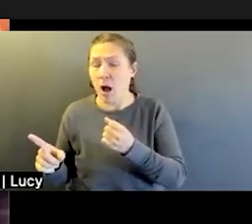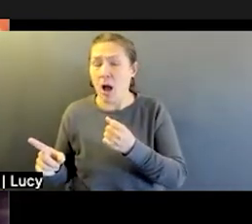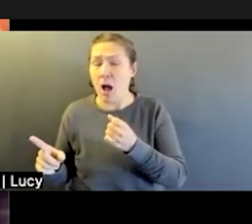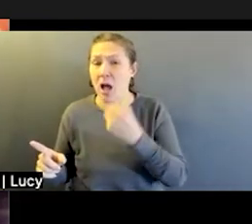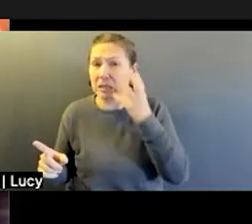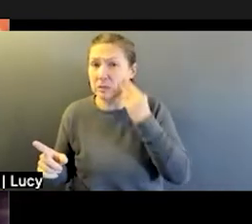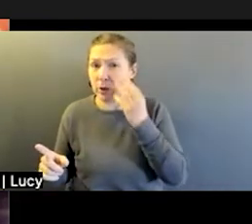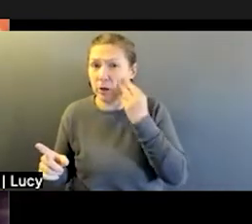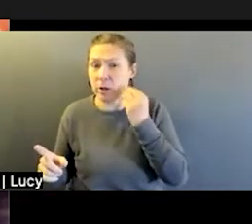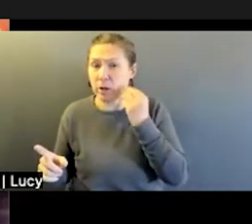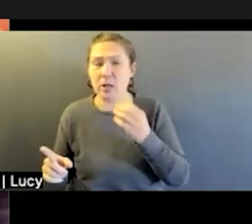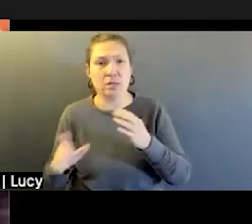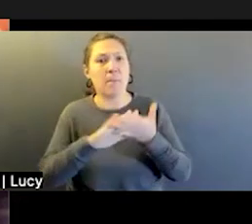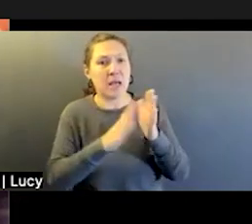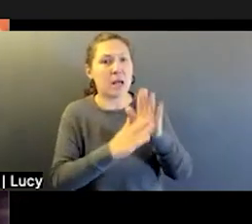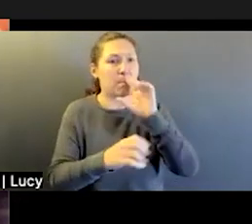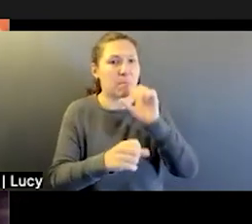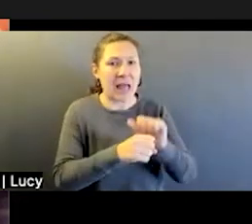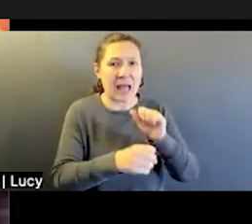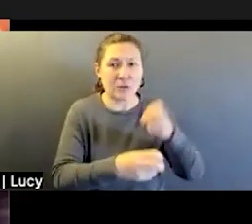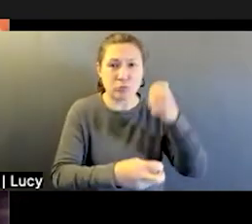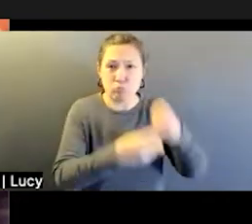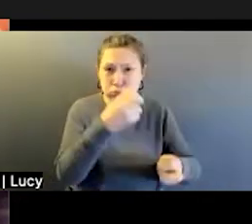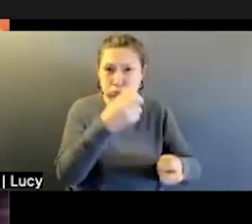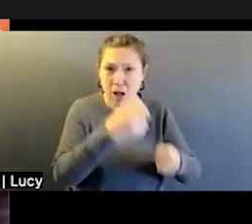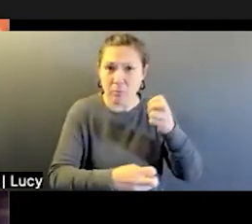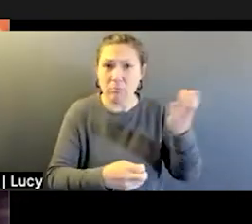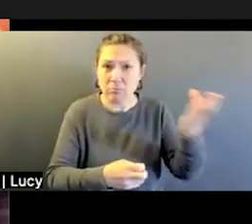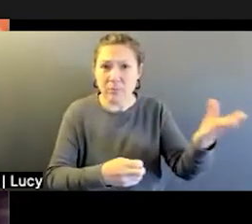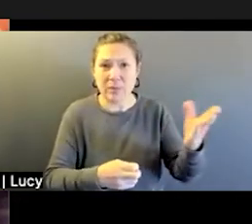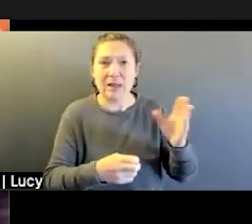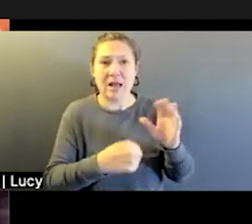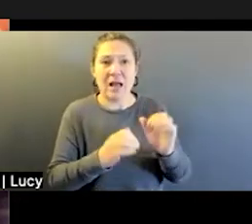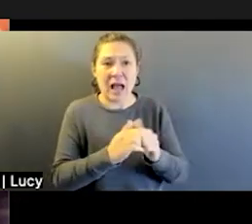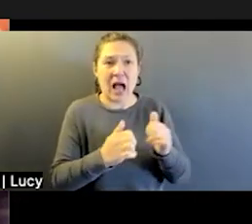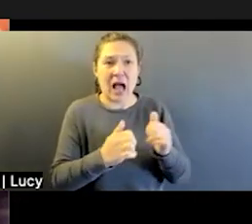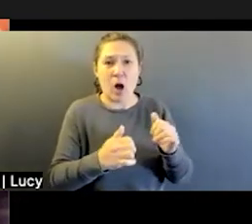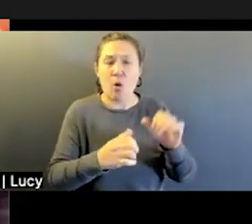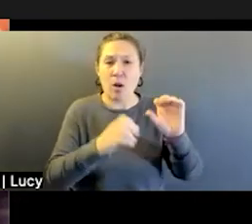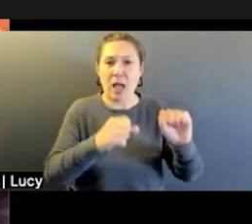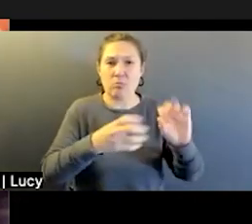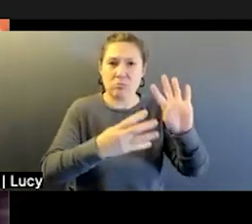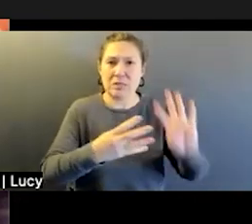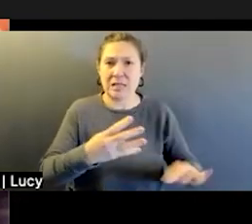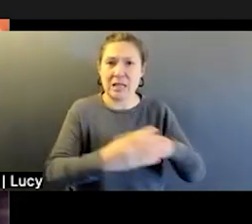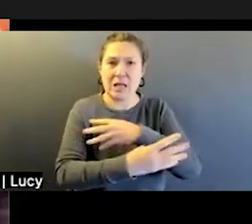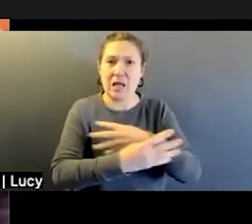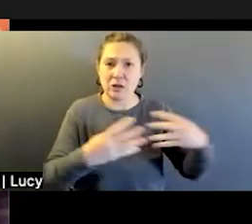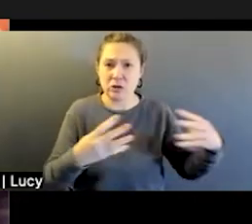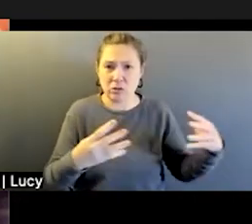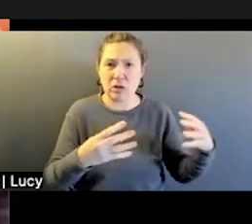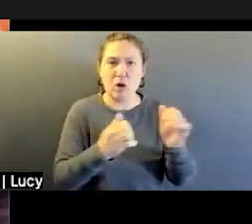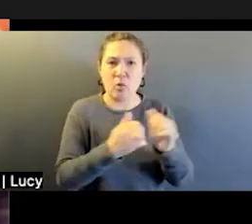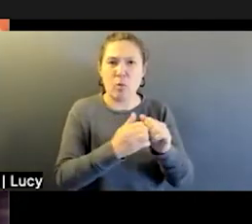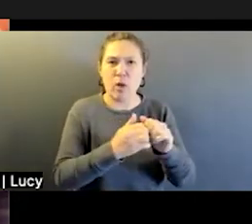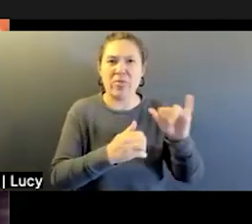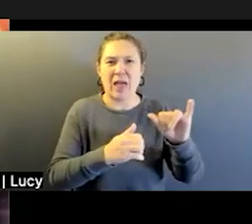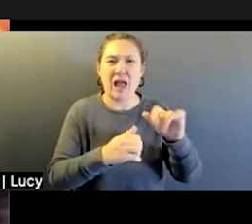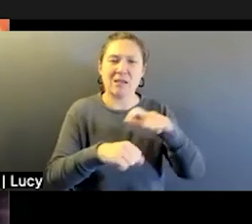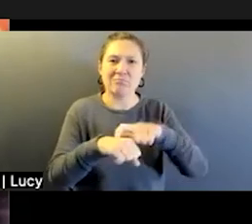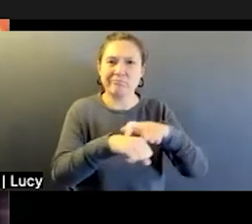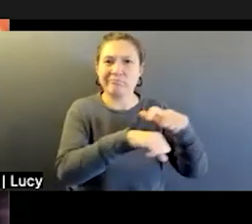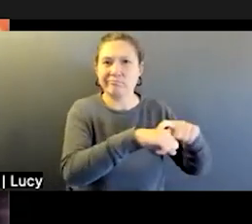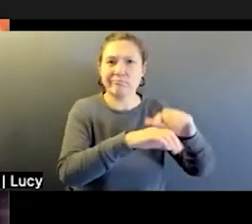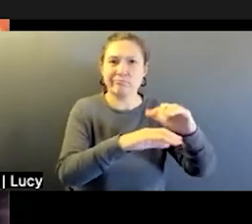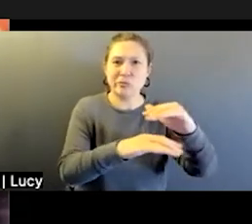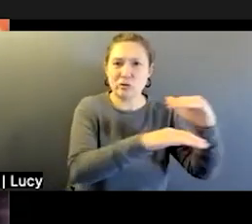fixed job scheduling with spread time constraint, that had only, until now, industrial applications. That's the